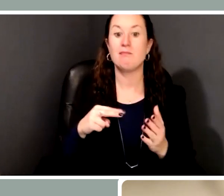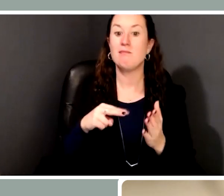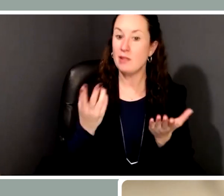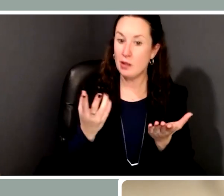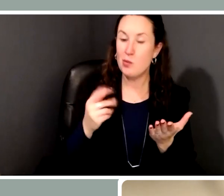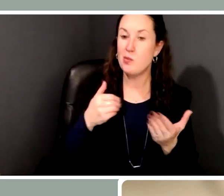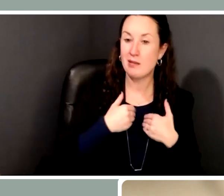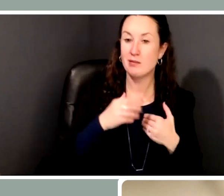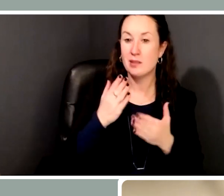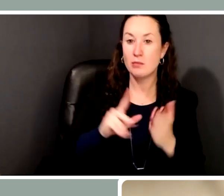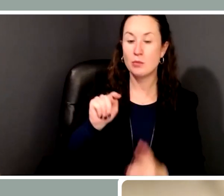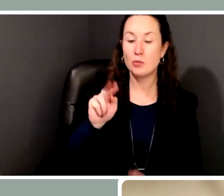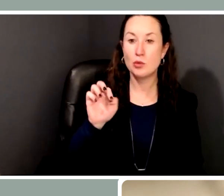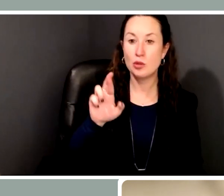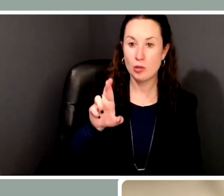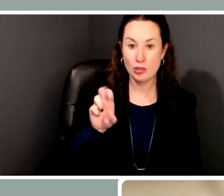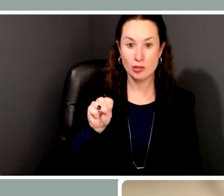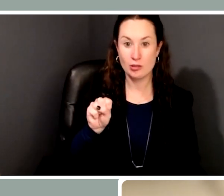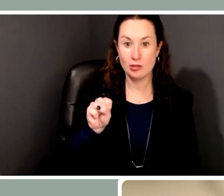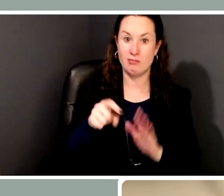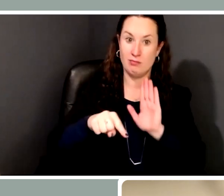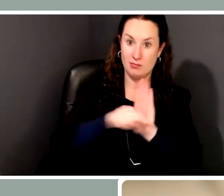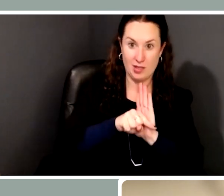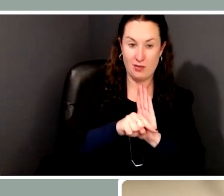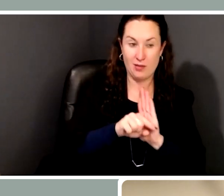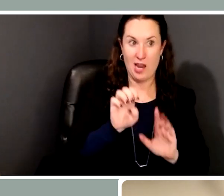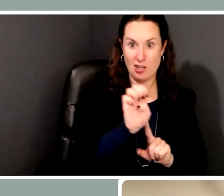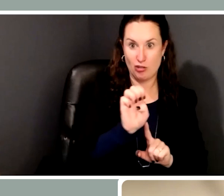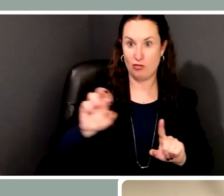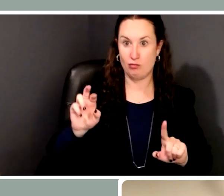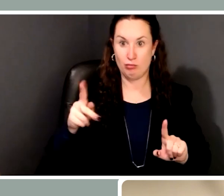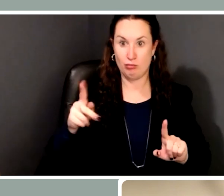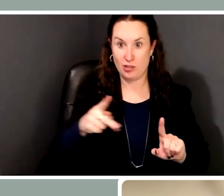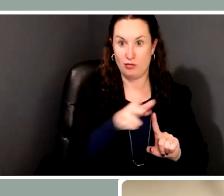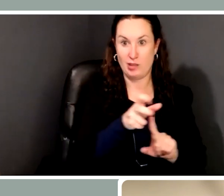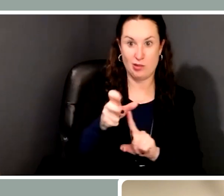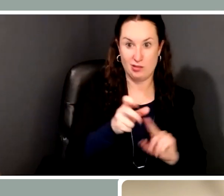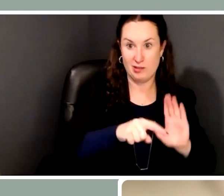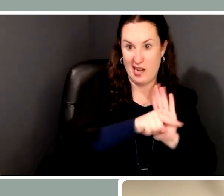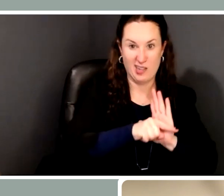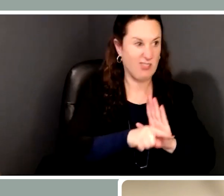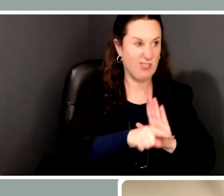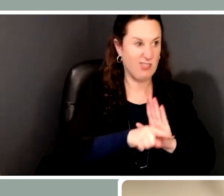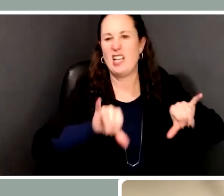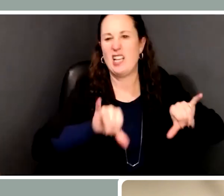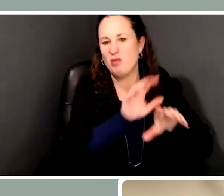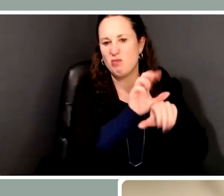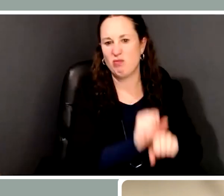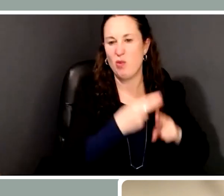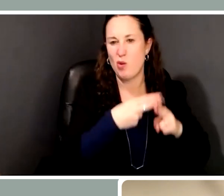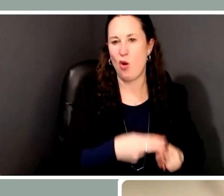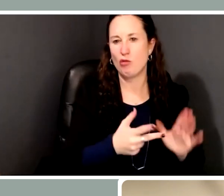tumors that were negative for estrogen receptor, progesterone receptor, and HER2 by the standard way, and those were called triple